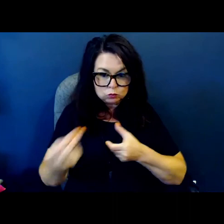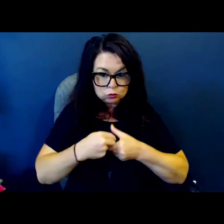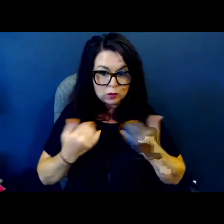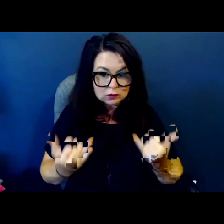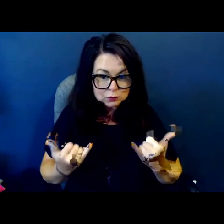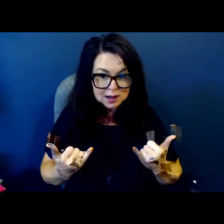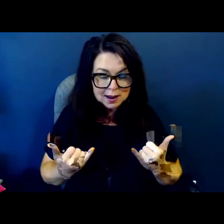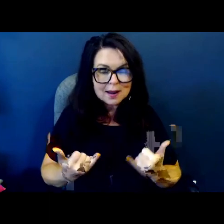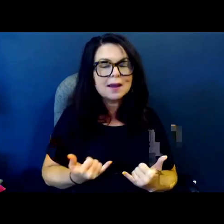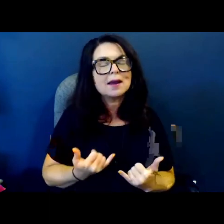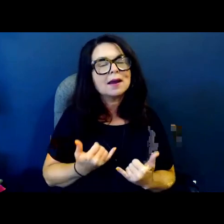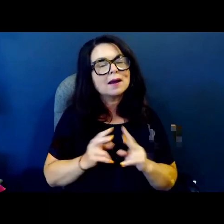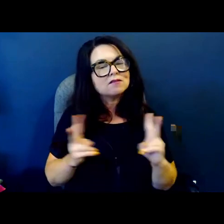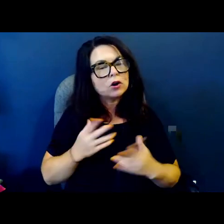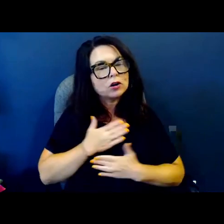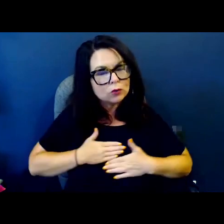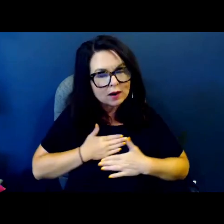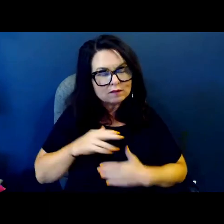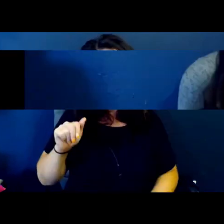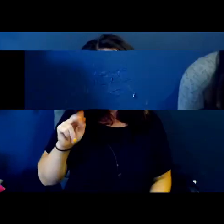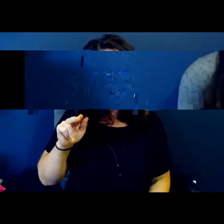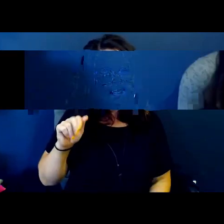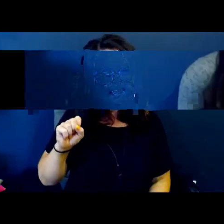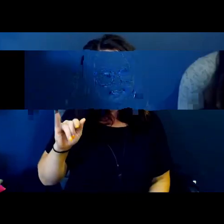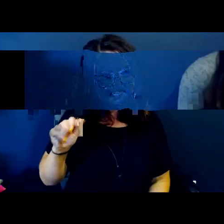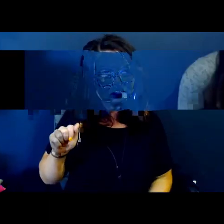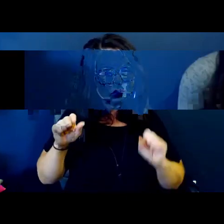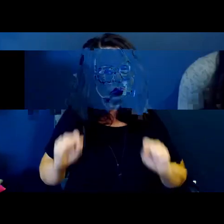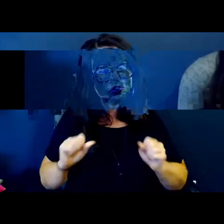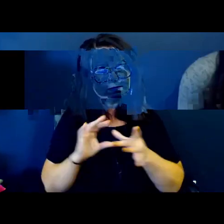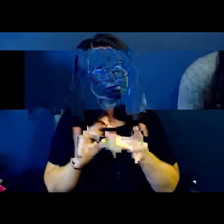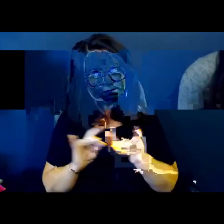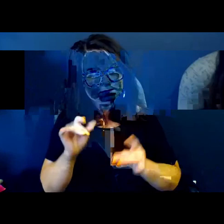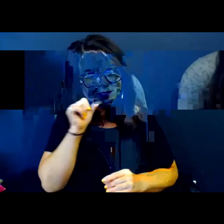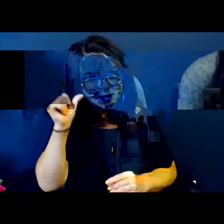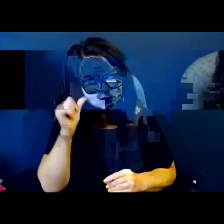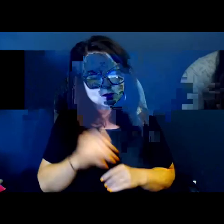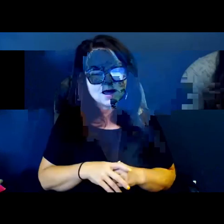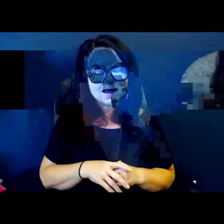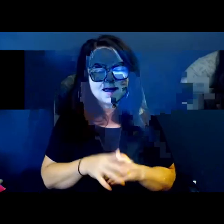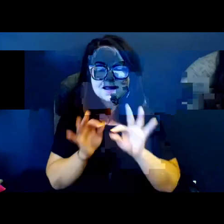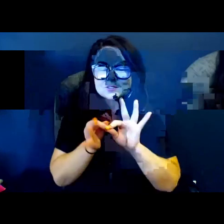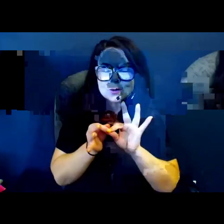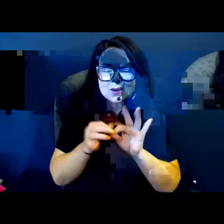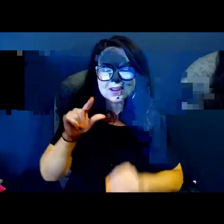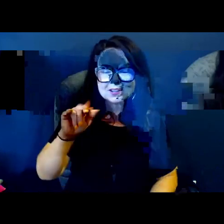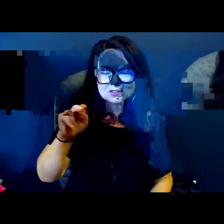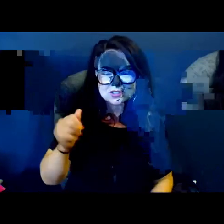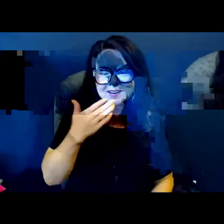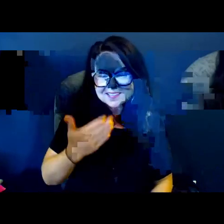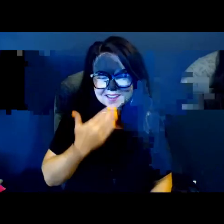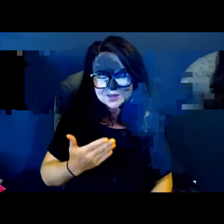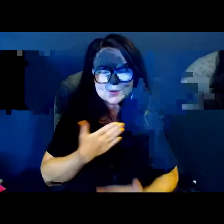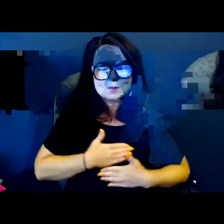really thankful that Anastasia was able to share yesterday. And Gina, thank you for interpreting. We really appreciate you being